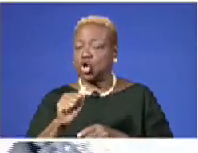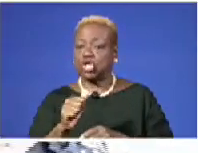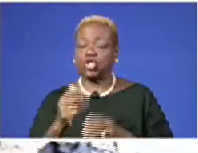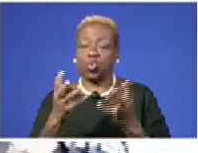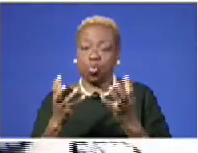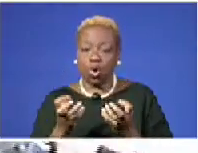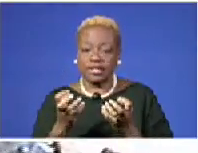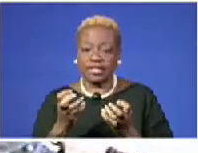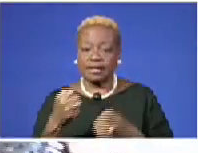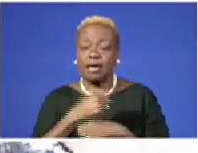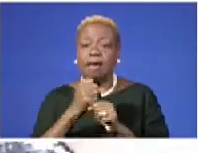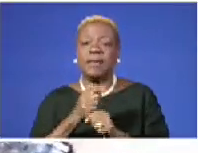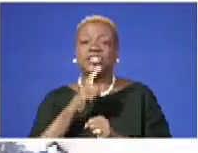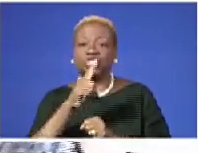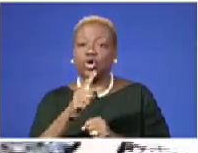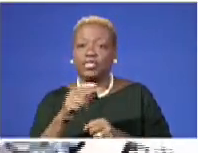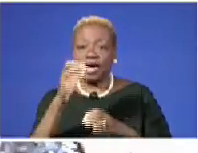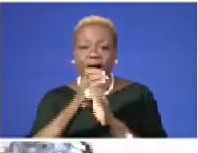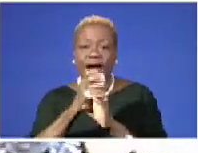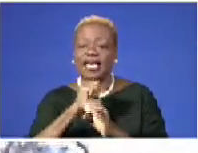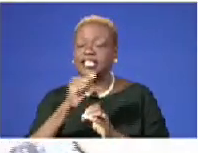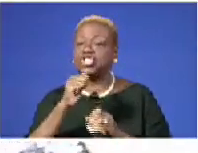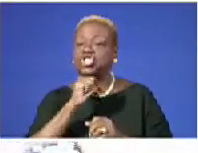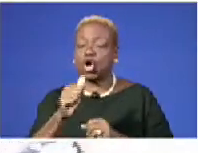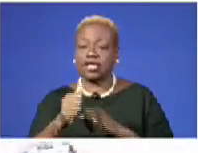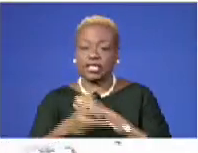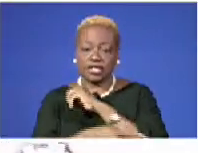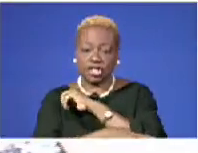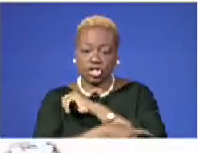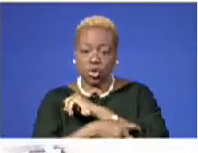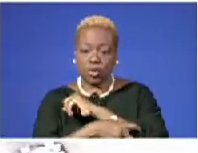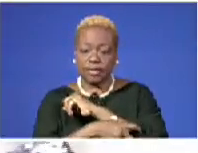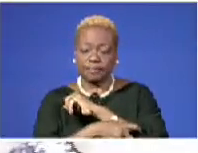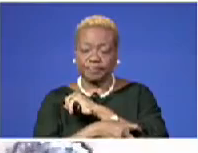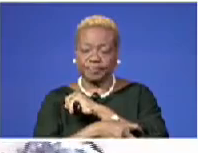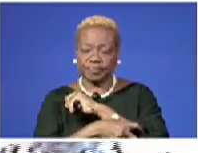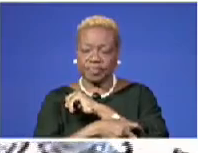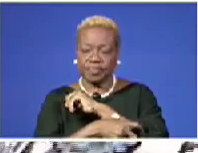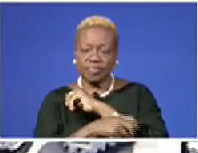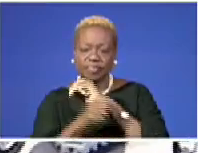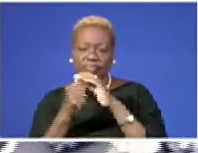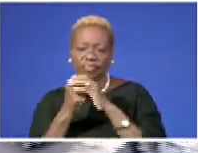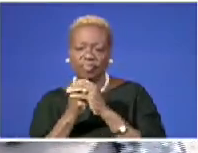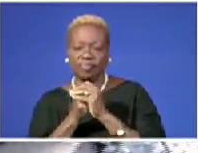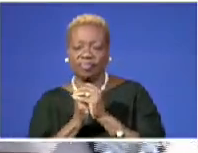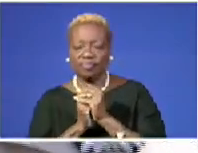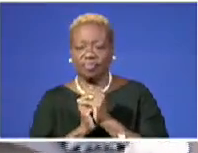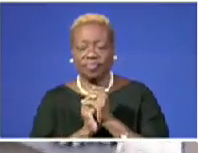checked, make sure the car isn't stolen. So besides the citation, we're doing all those other things.